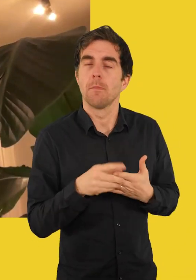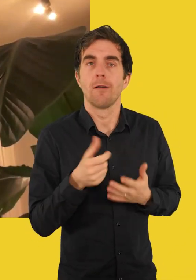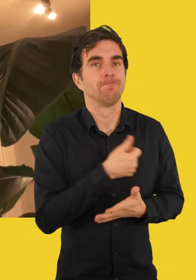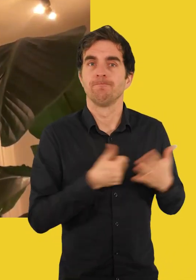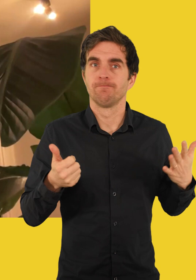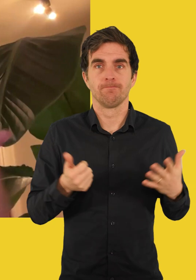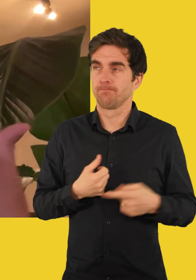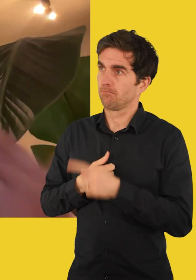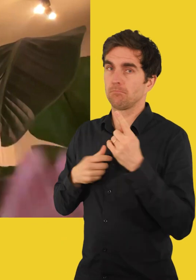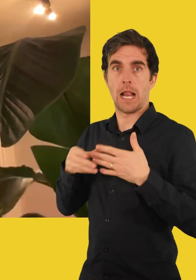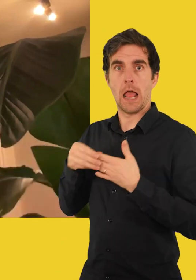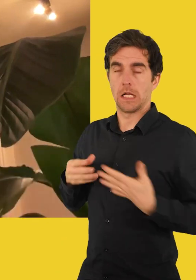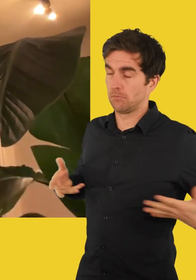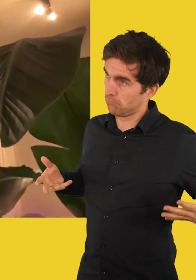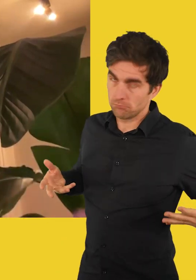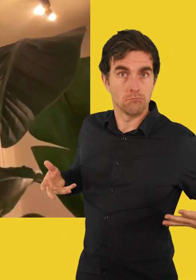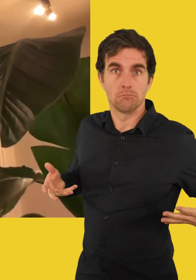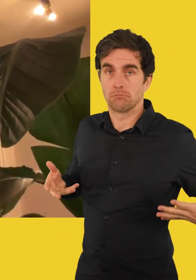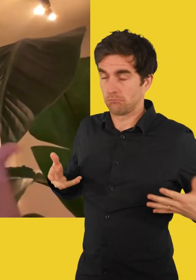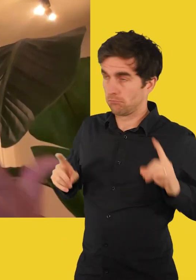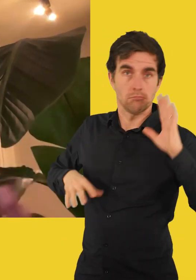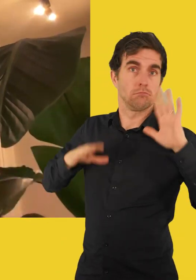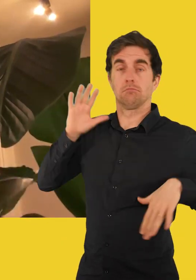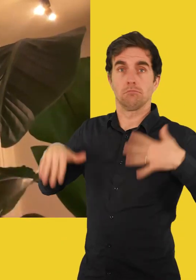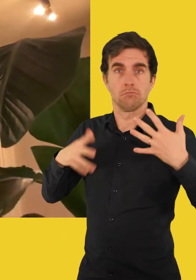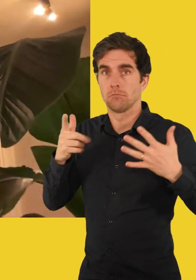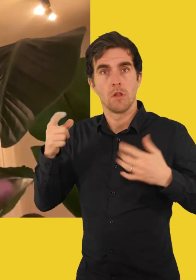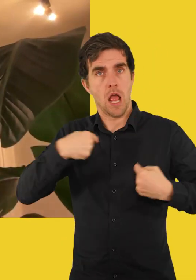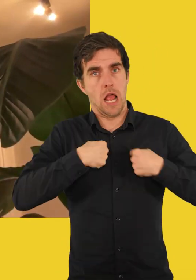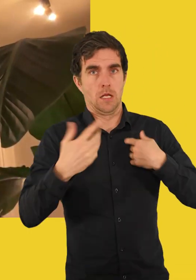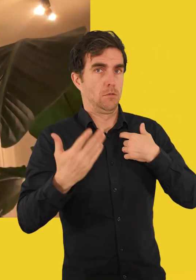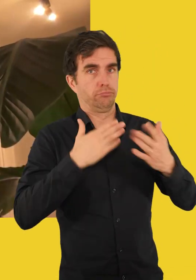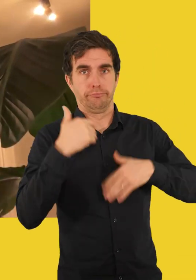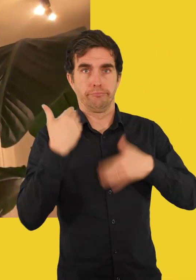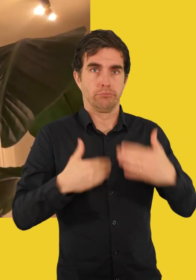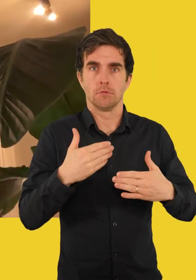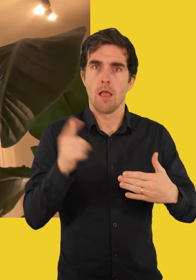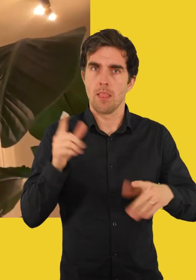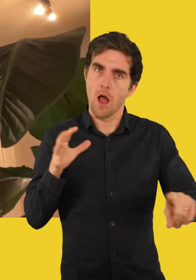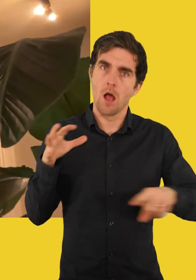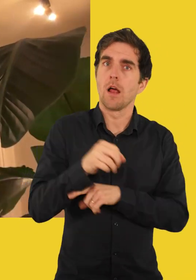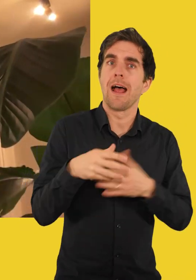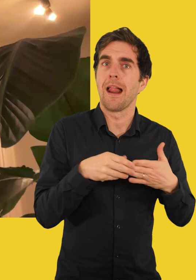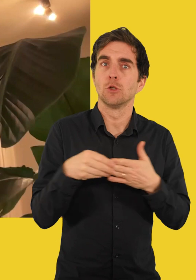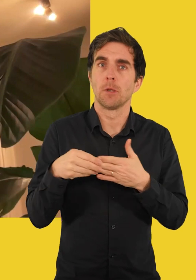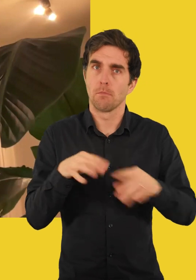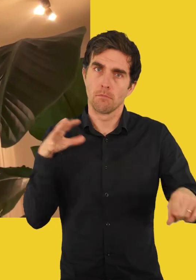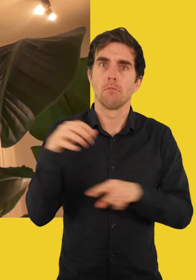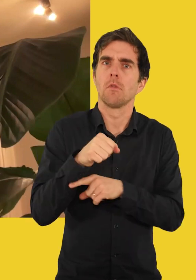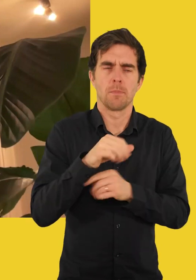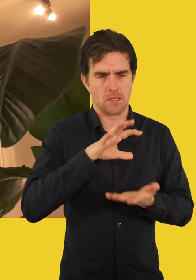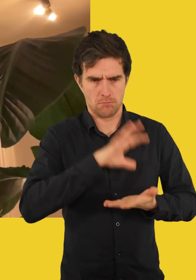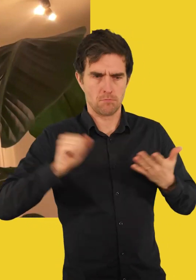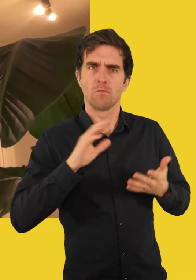see situations where lawyers swoop in and they take over. So they actually kind of like take the leadership and the ownership